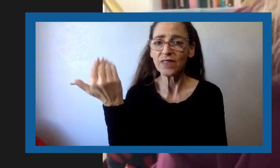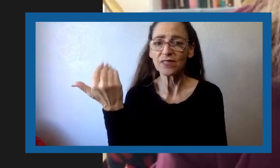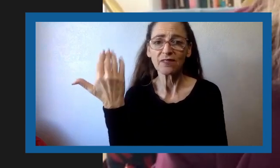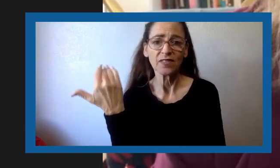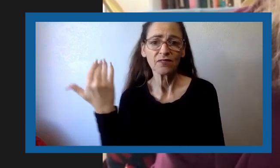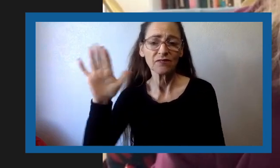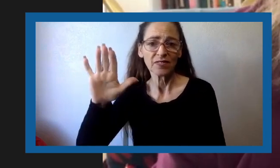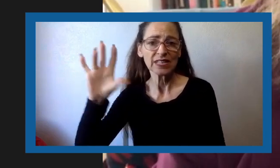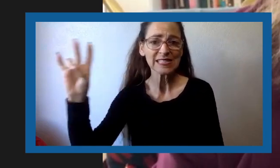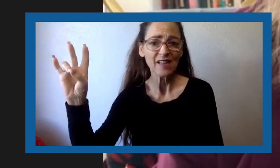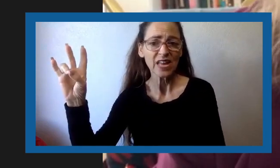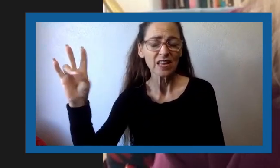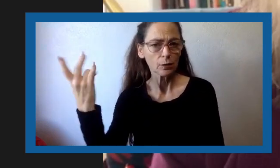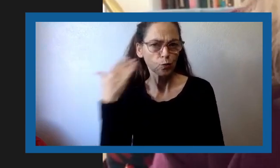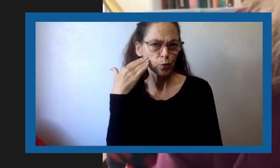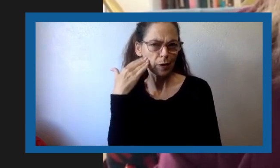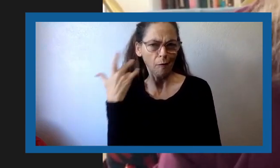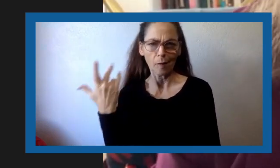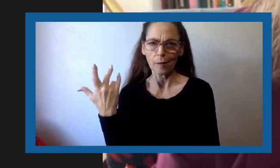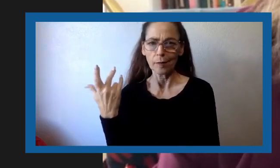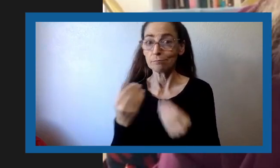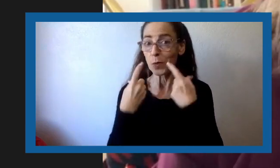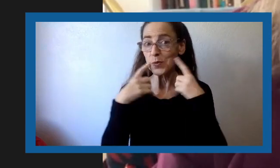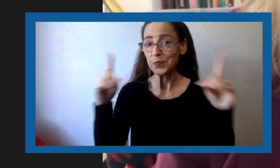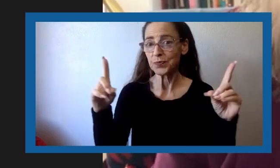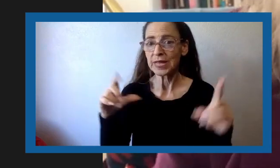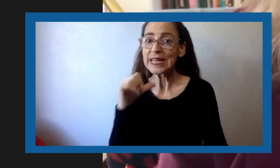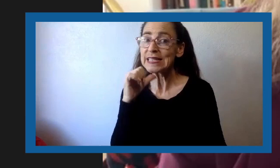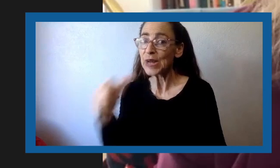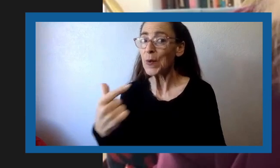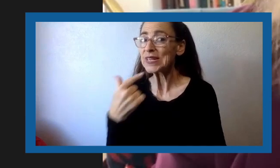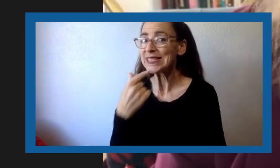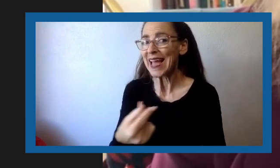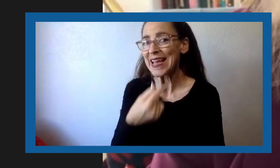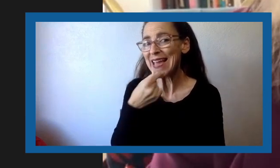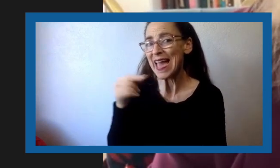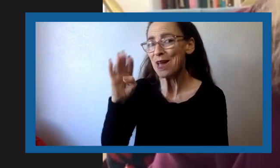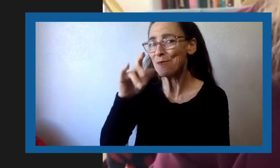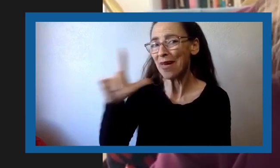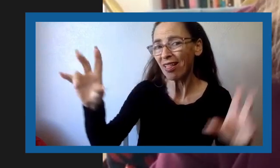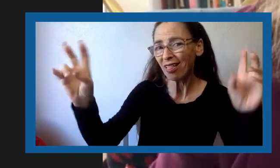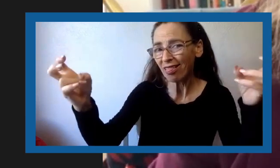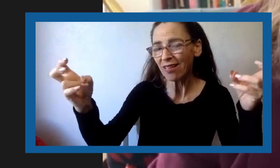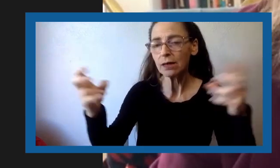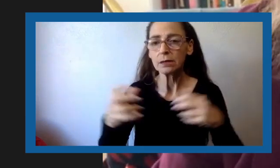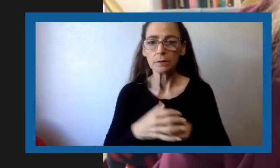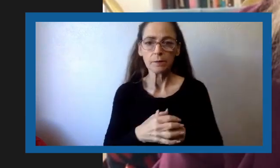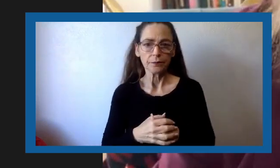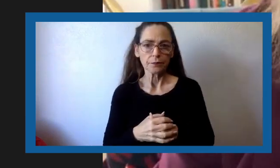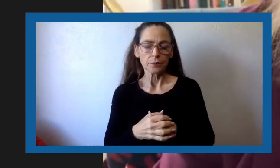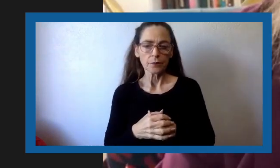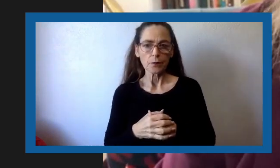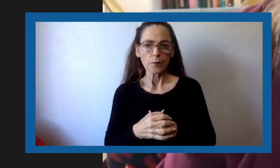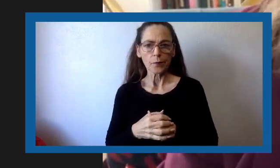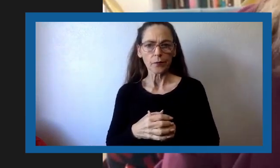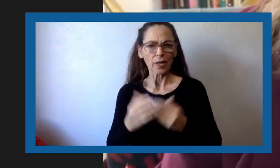1557, which we know more successfully as the Don't Say Gay bill, which